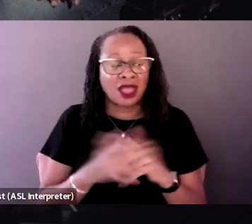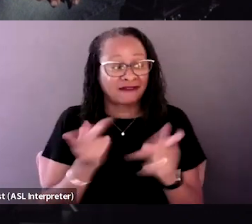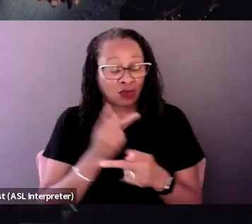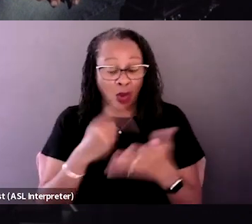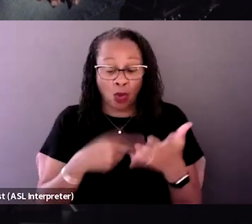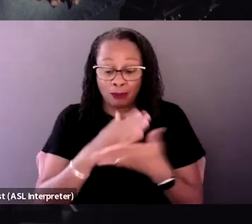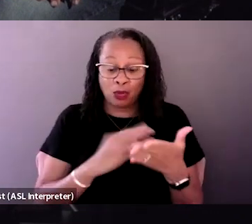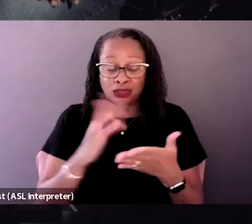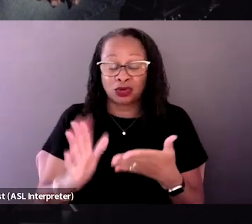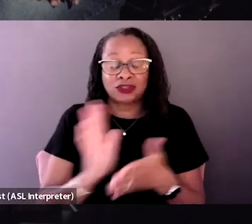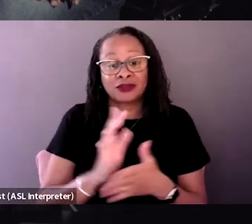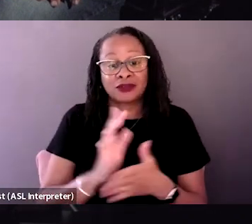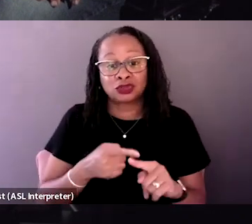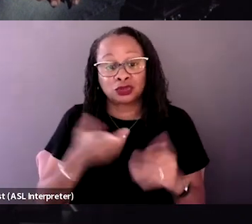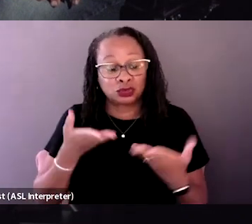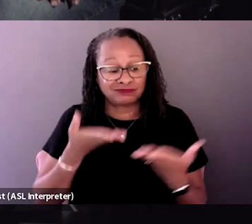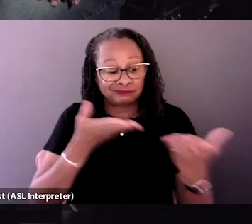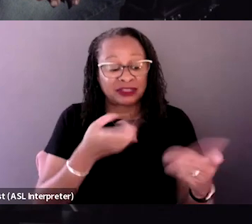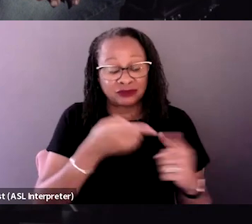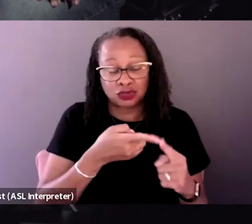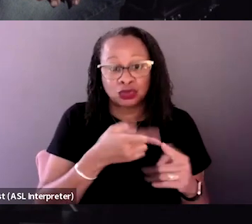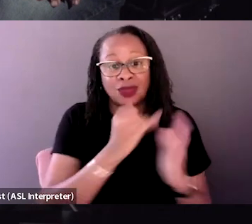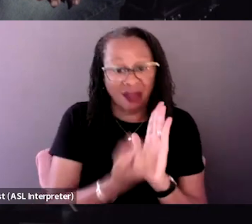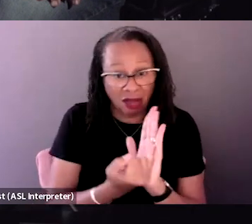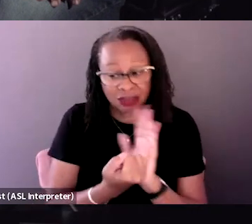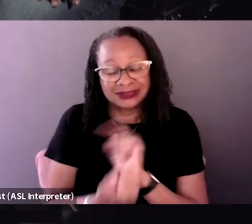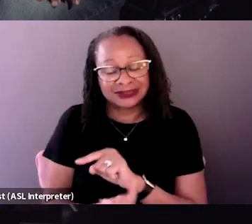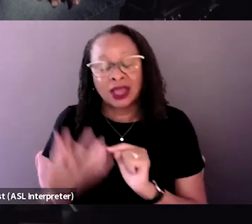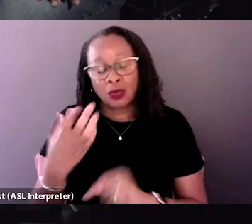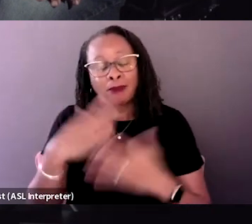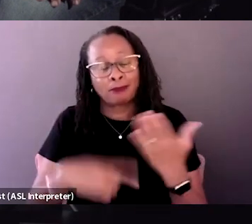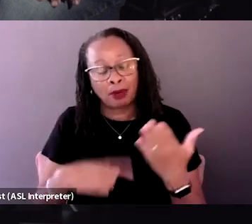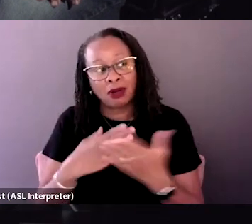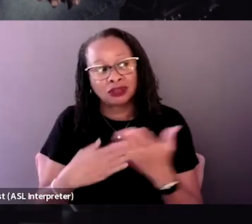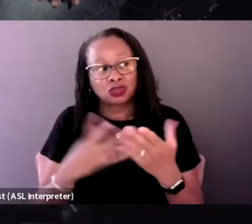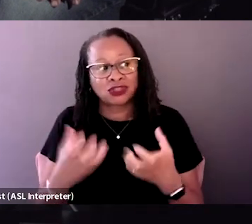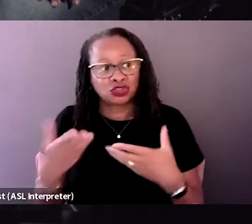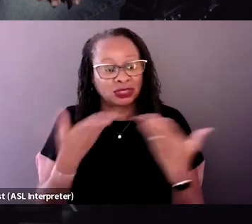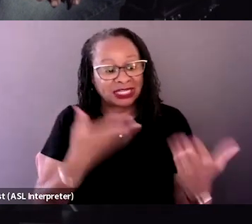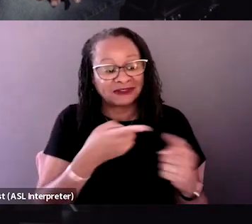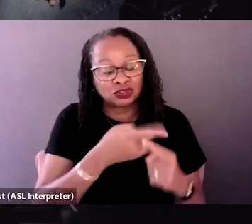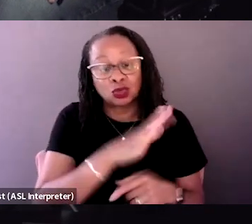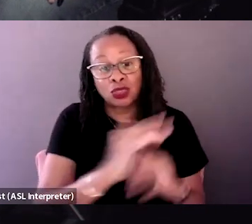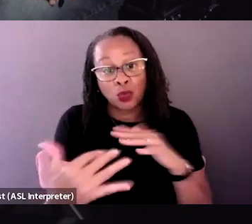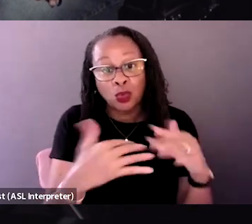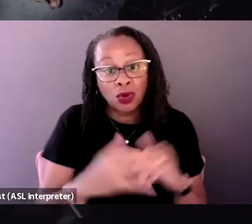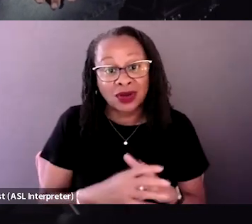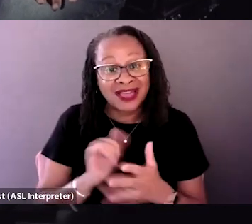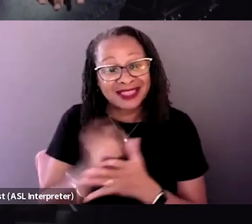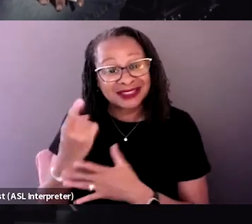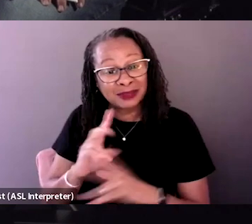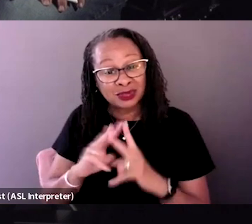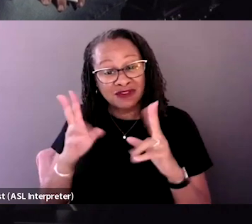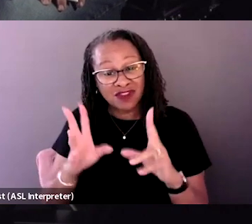of figuring out sort of what portion of the film you wanted to devote to the art, and then what portion of it you wanted to devote towards war?